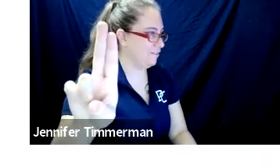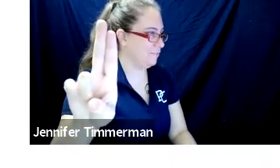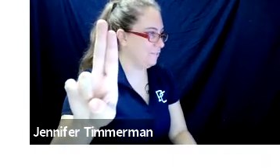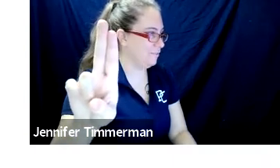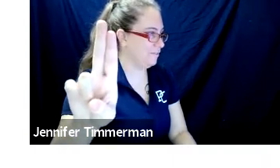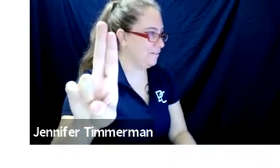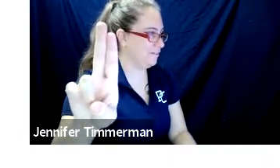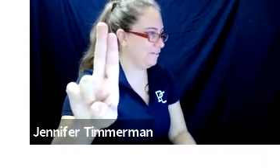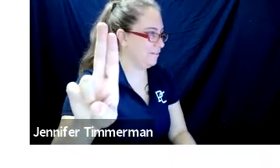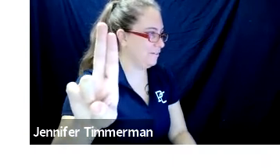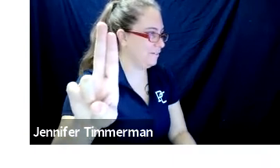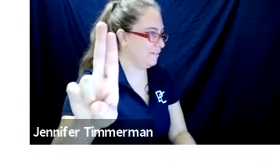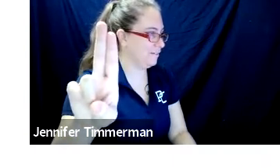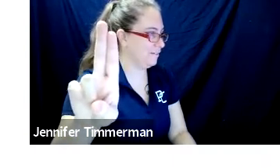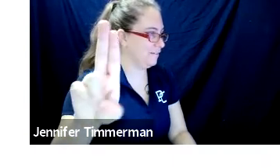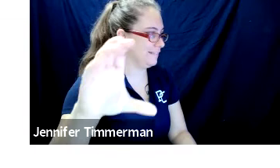U,